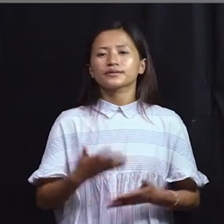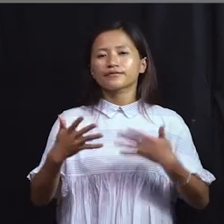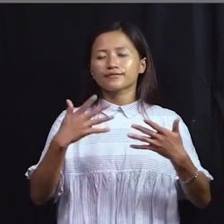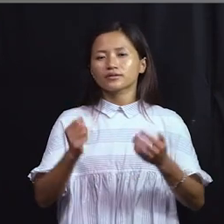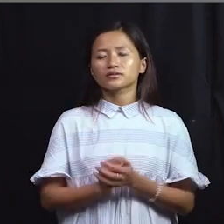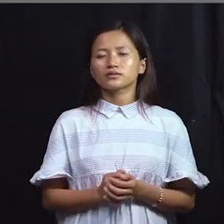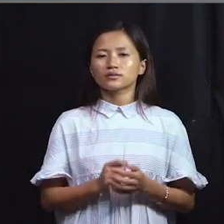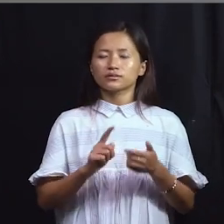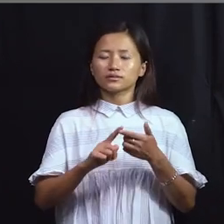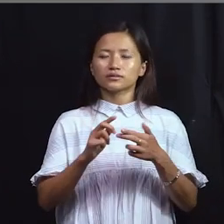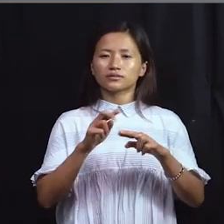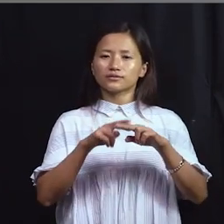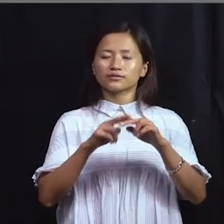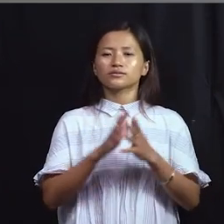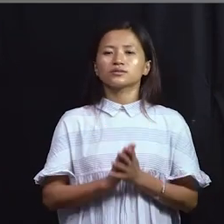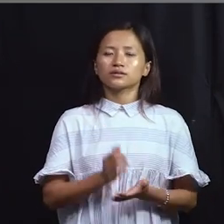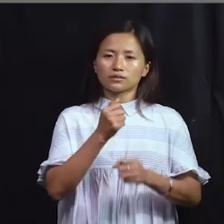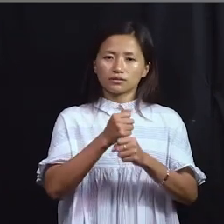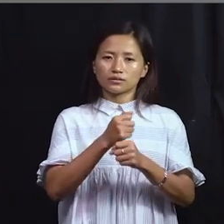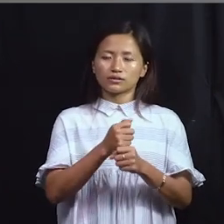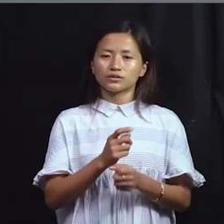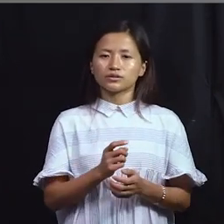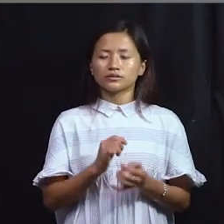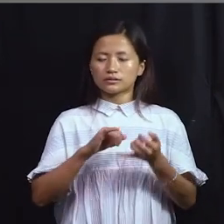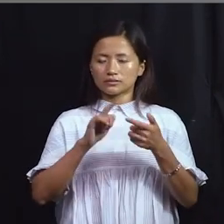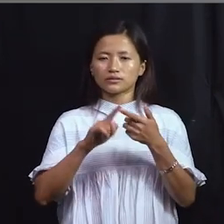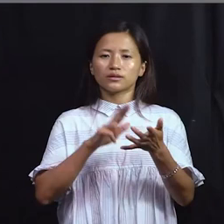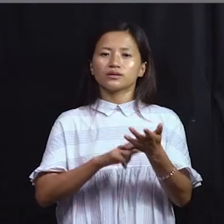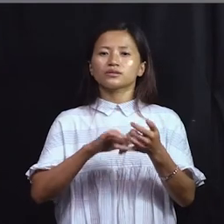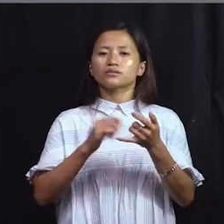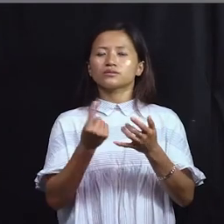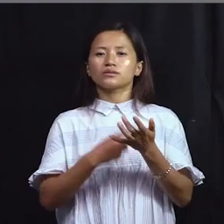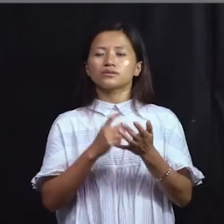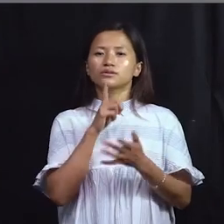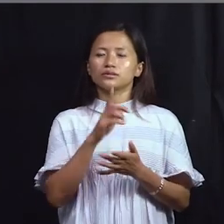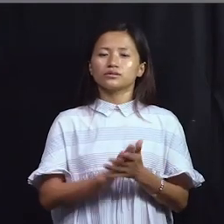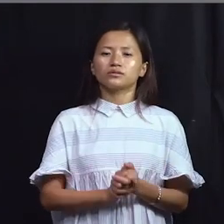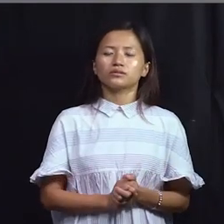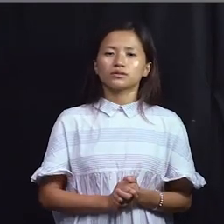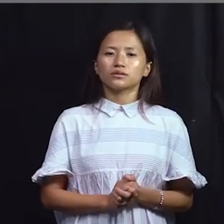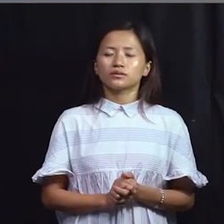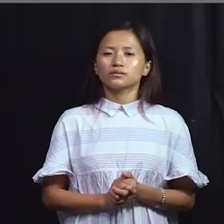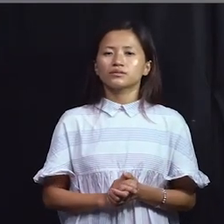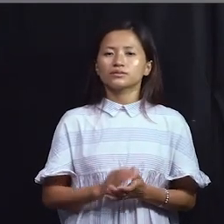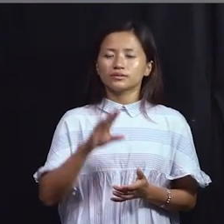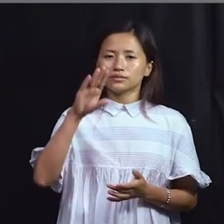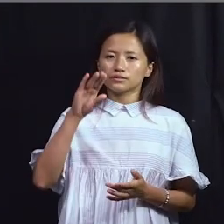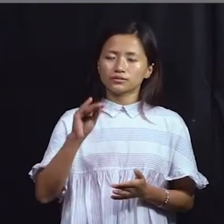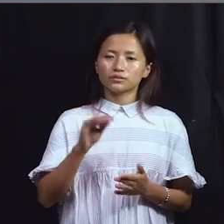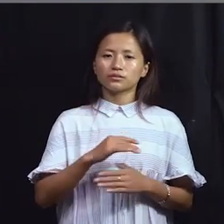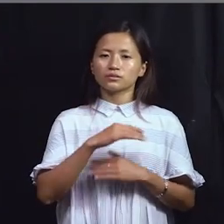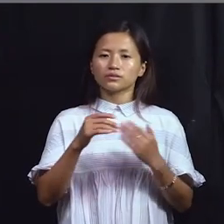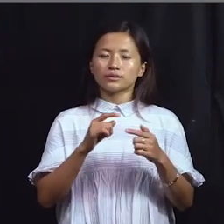economy in both the ways. So government should ensure that in times of inflation, they reduce